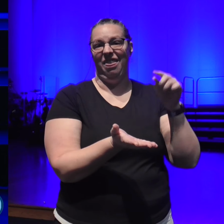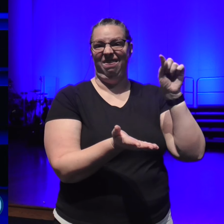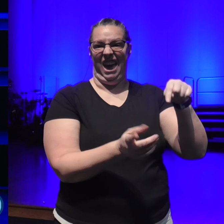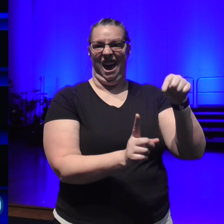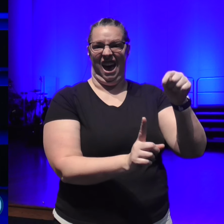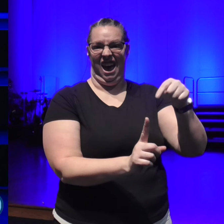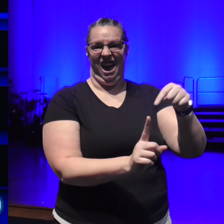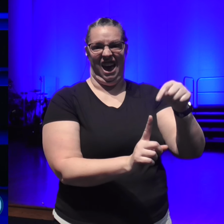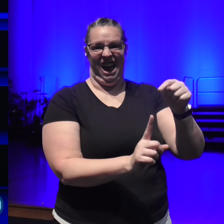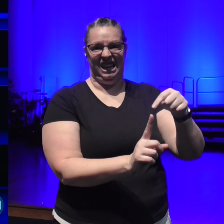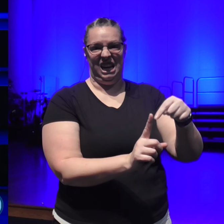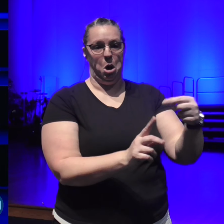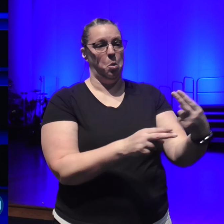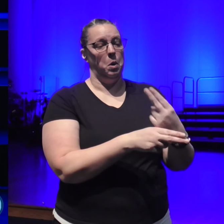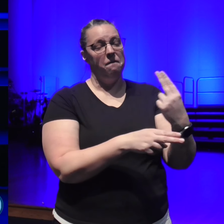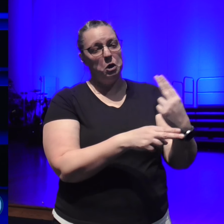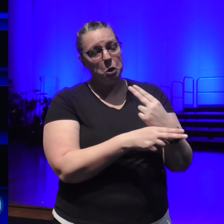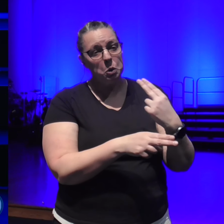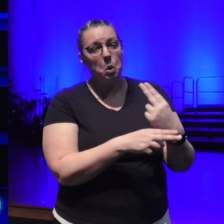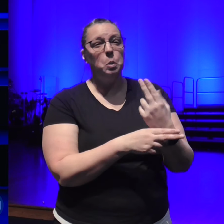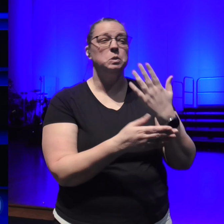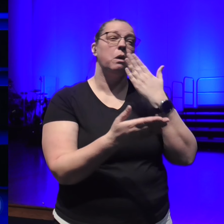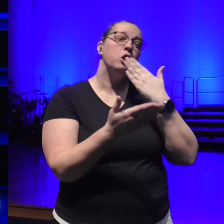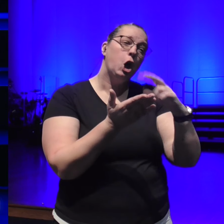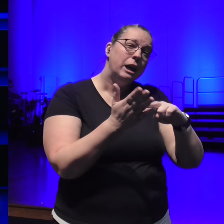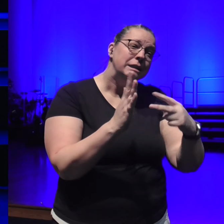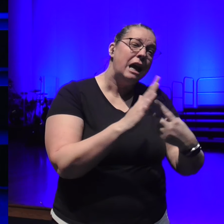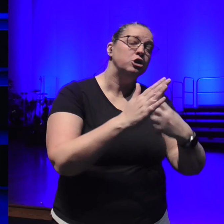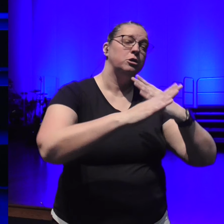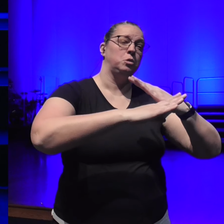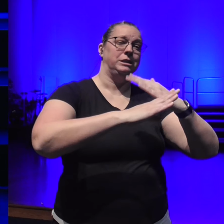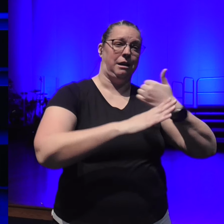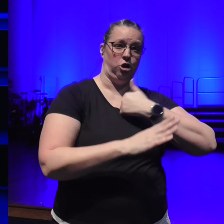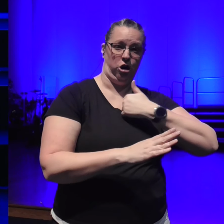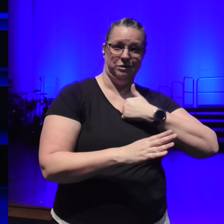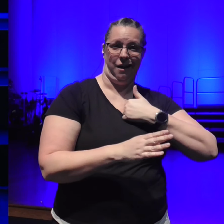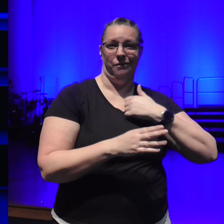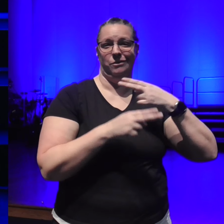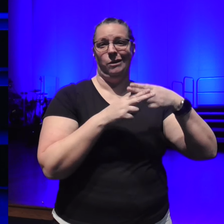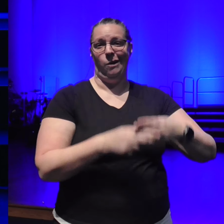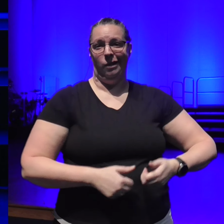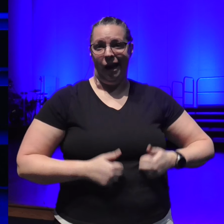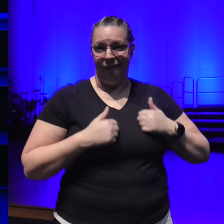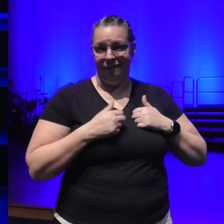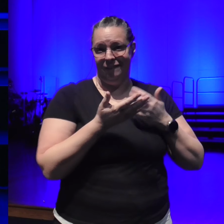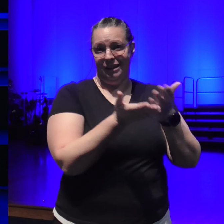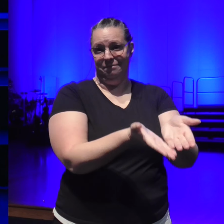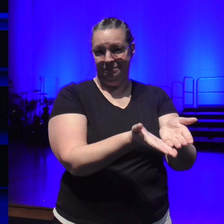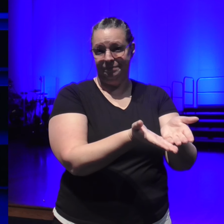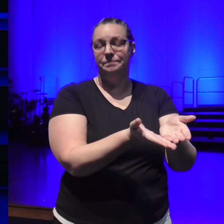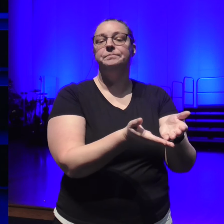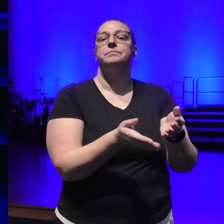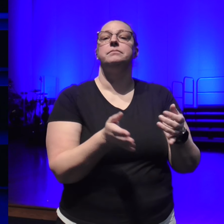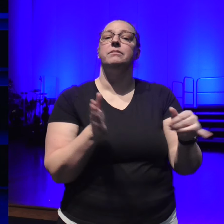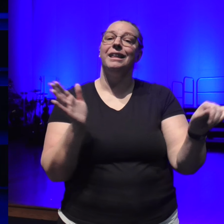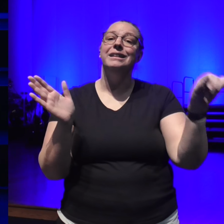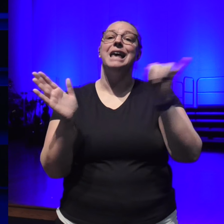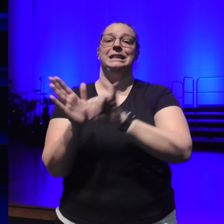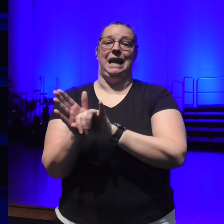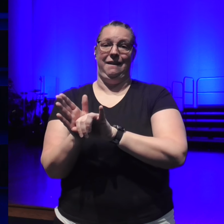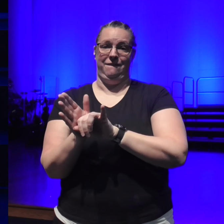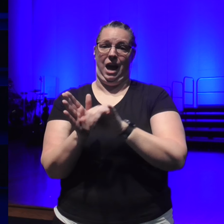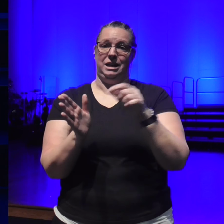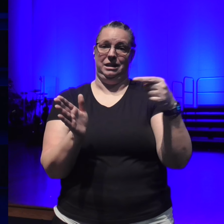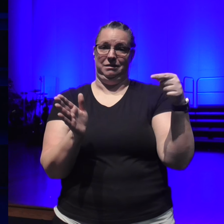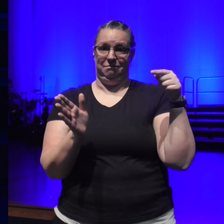have used perhaps with a good intention to protect ourselves from this thing called life. Let's identify this not